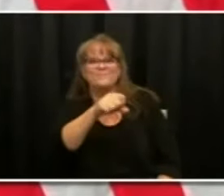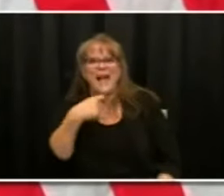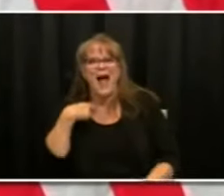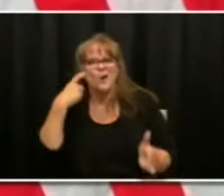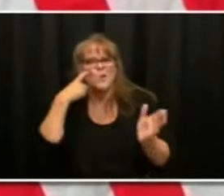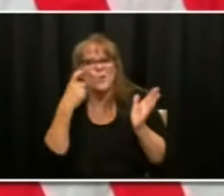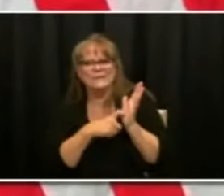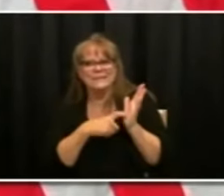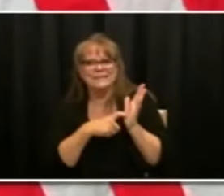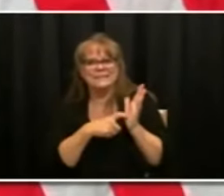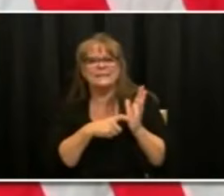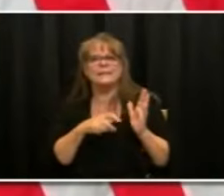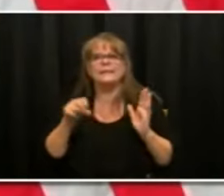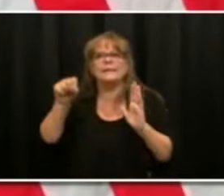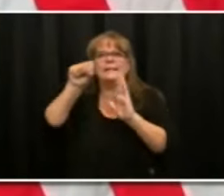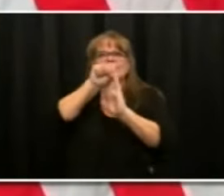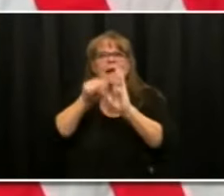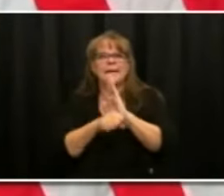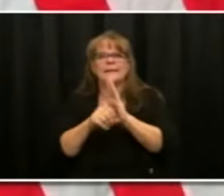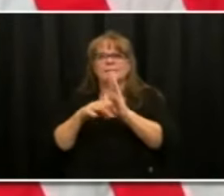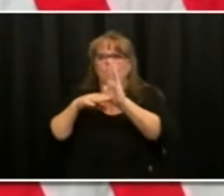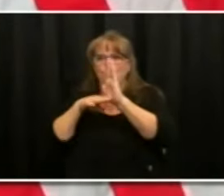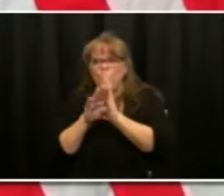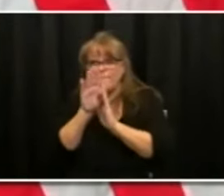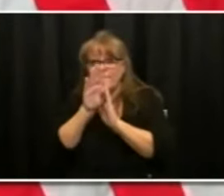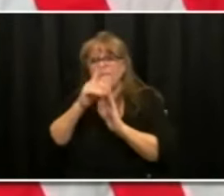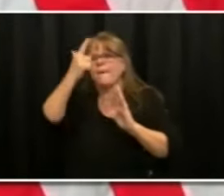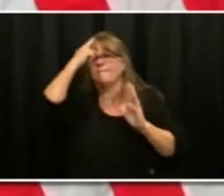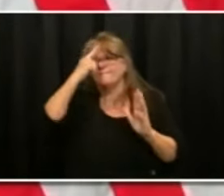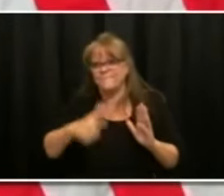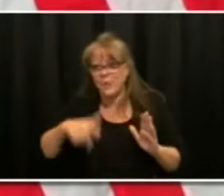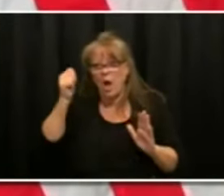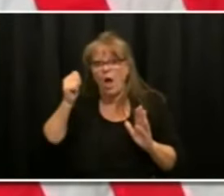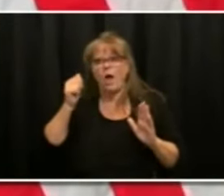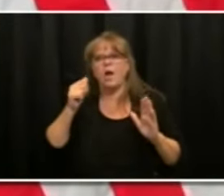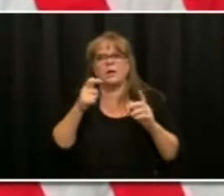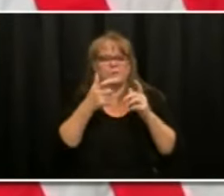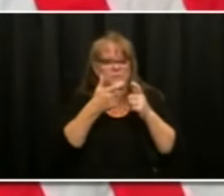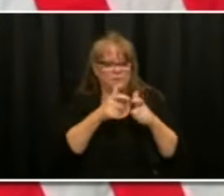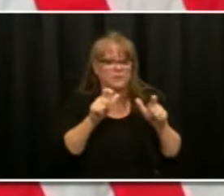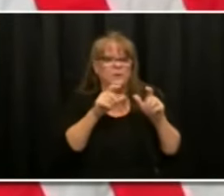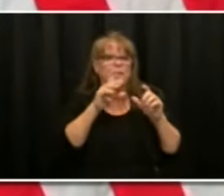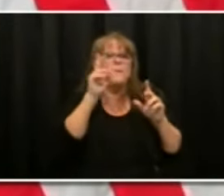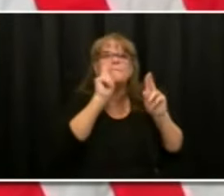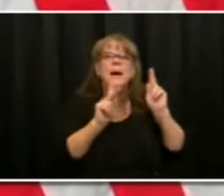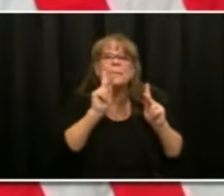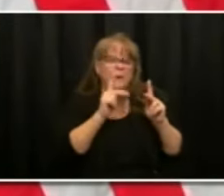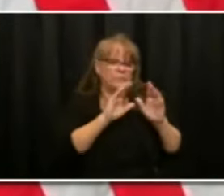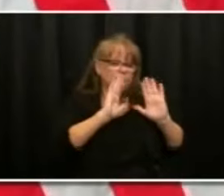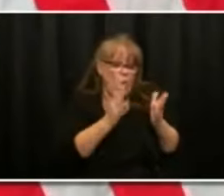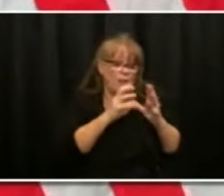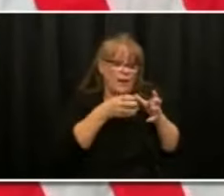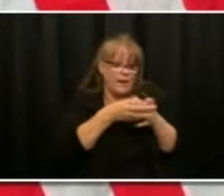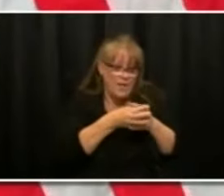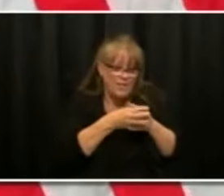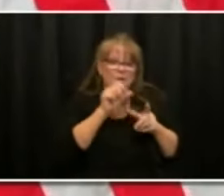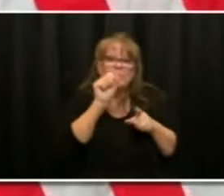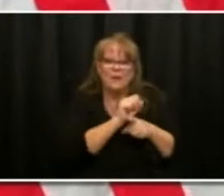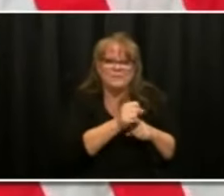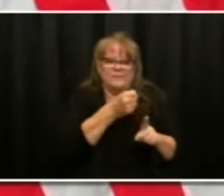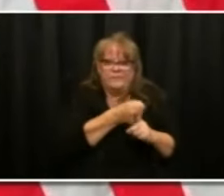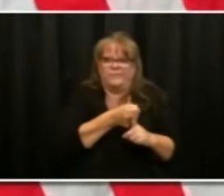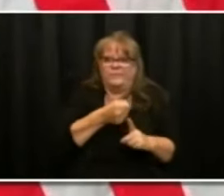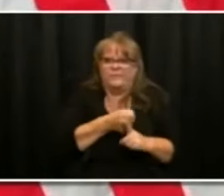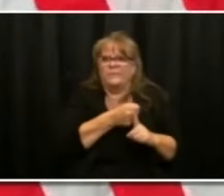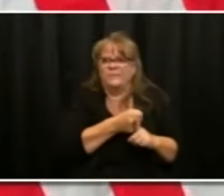statewide numbers, and that means, it doesn't mean, don't go dining outside for a restaurant for dinner, but